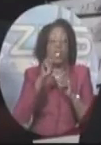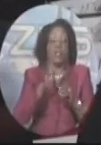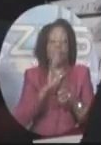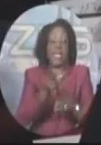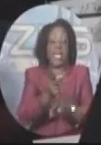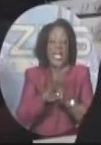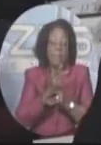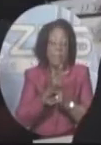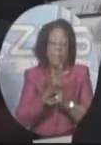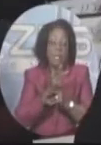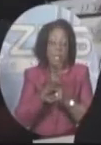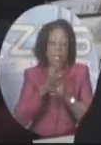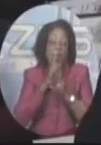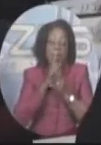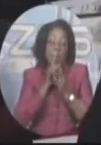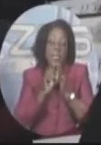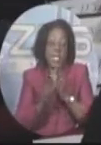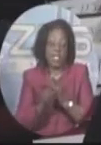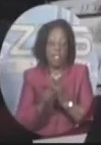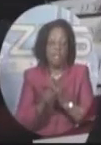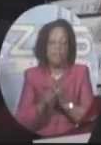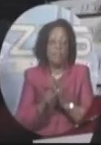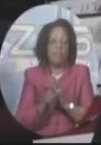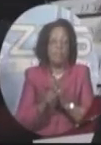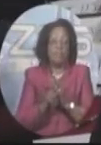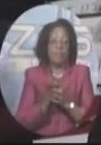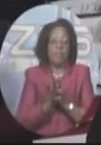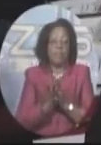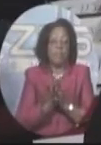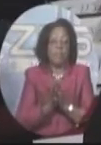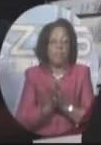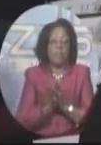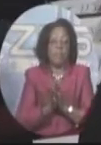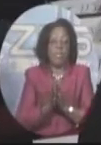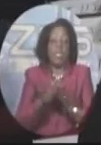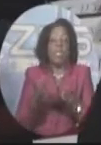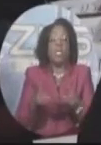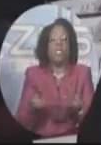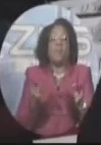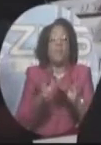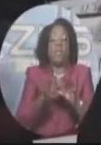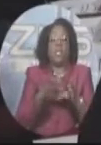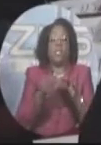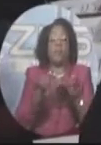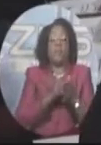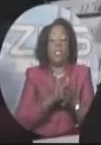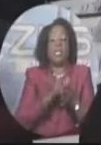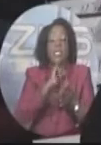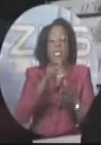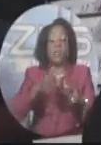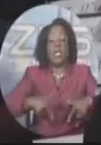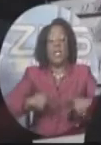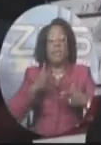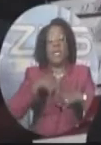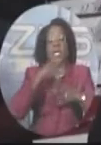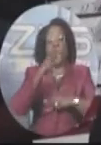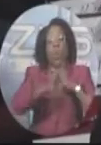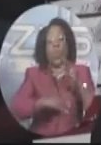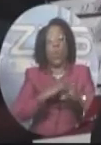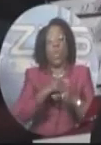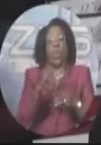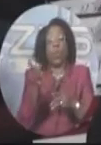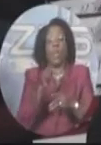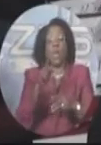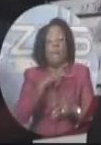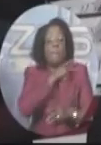and protecting you as a civil society organization. The importance of it is because we are living in a world where persons' information